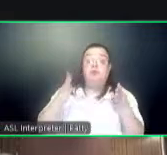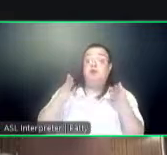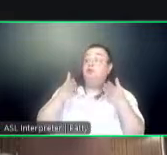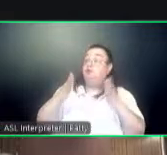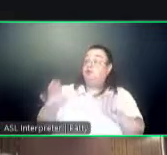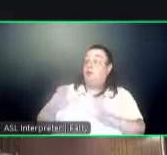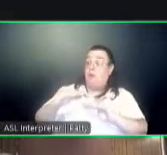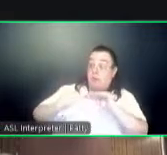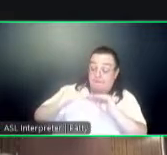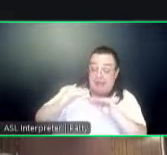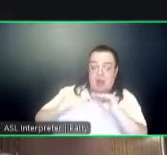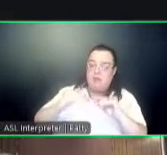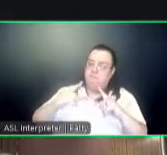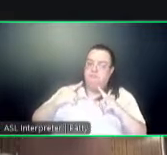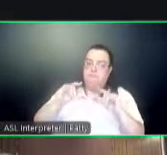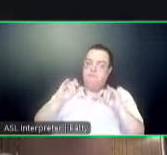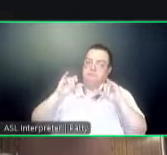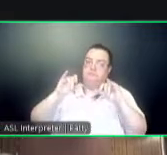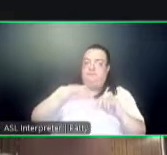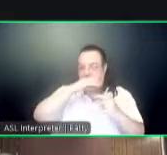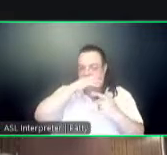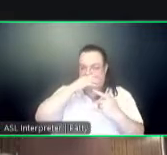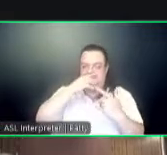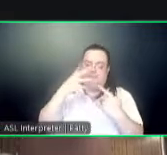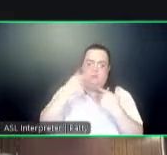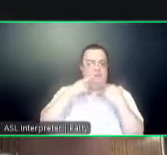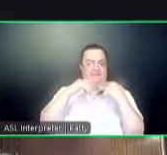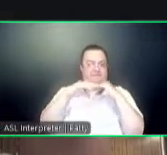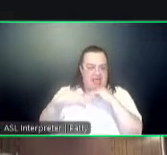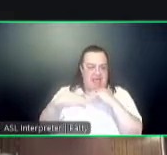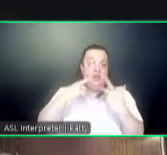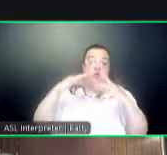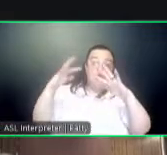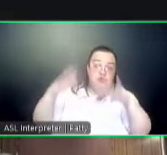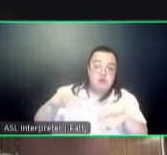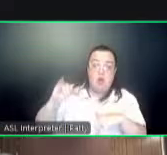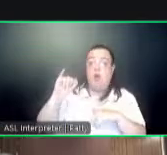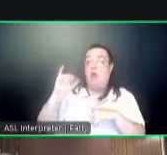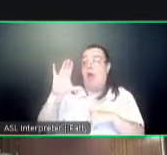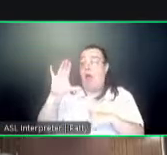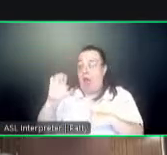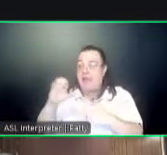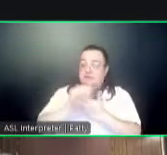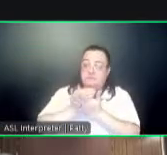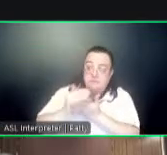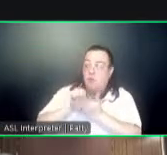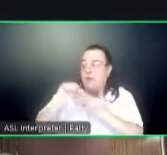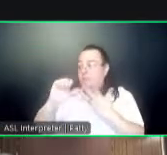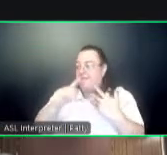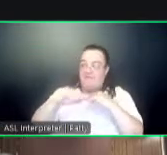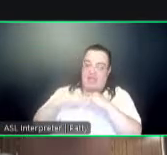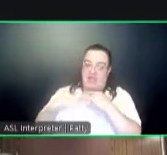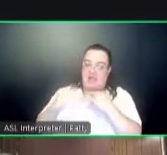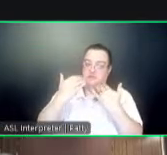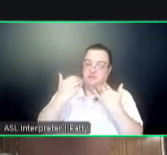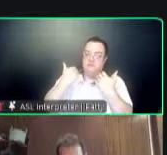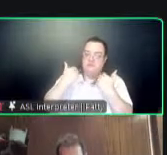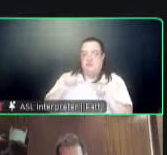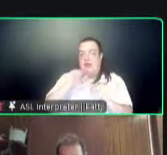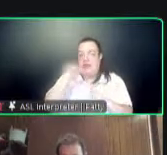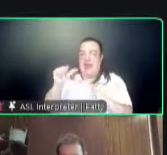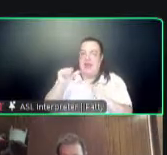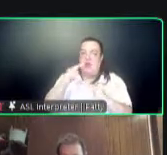we've maintained that to be flat. Snow and ice removal, flat. Trying not to overreact from